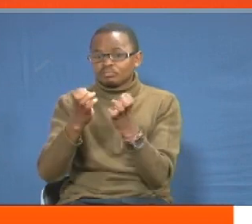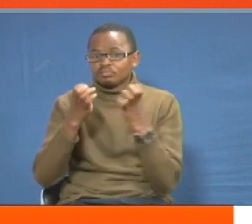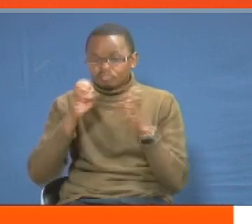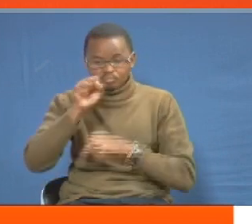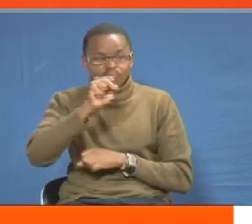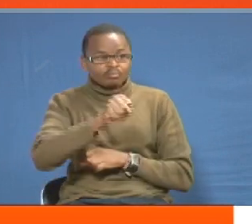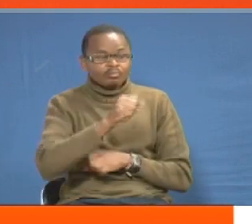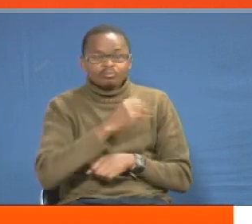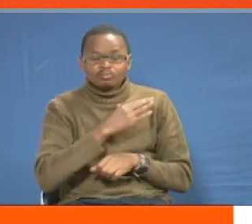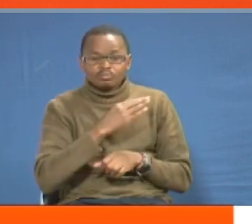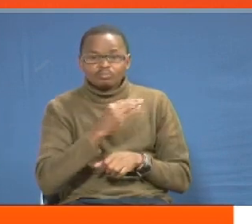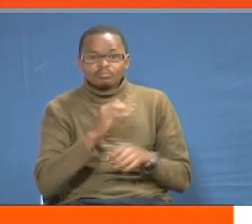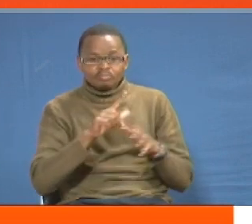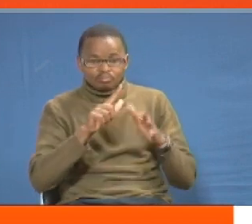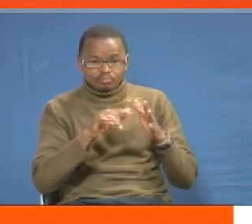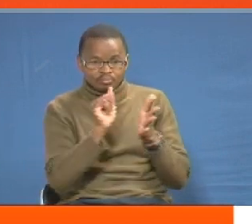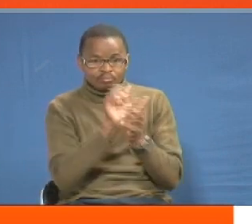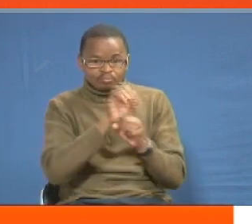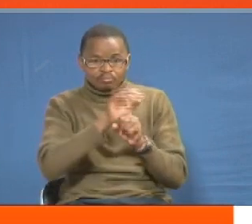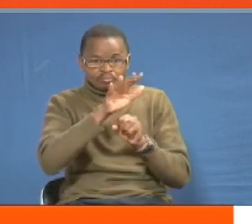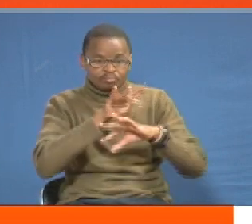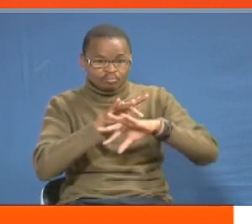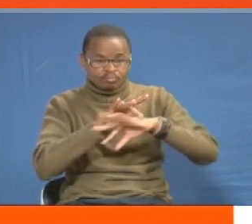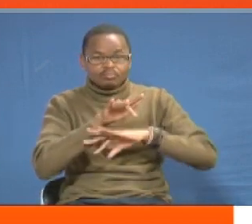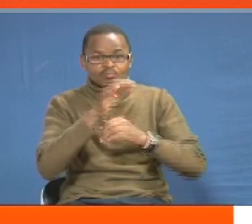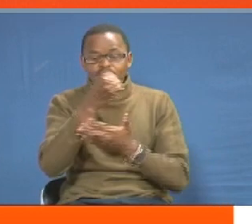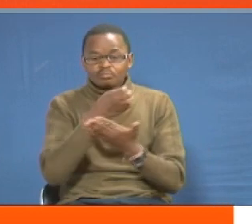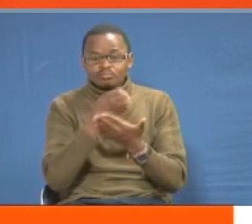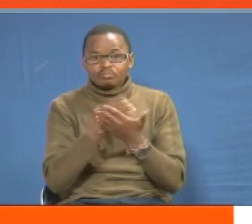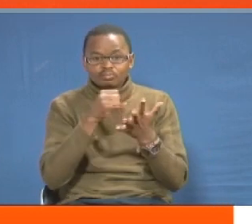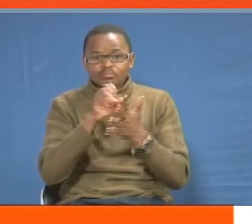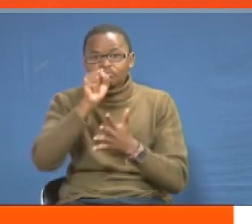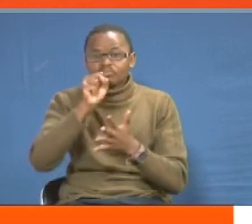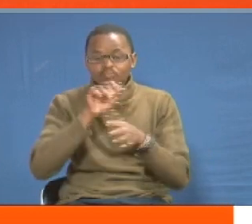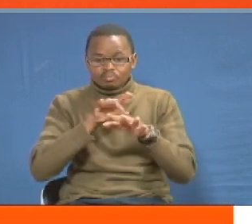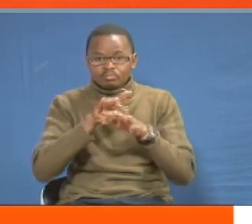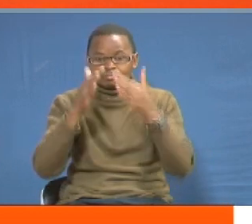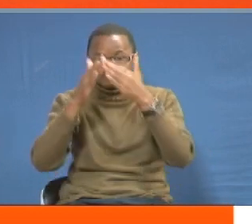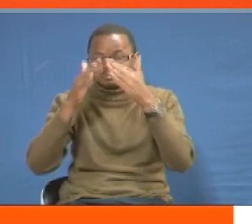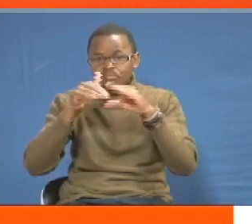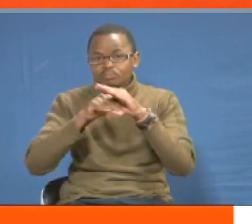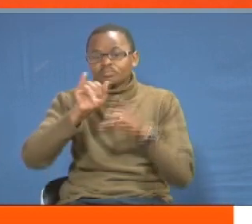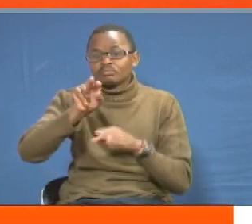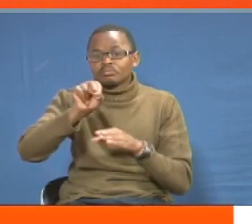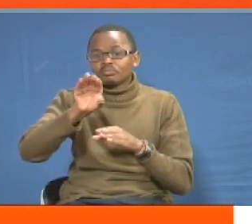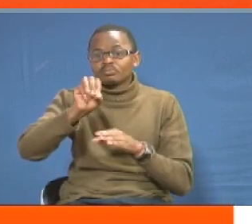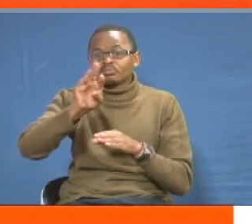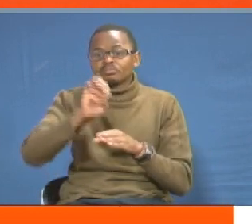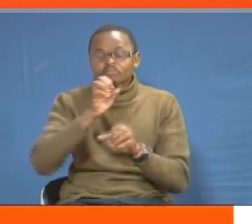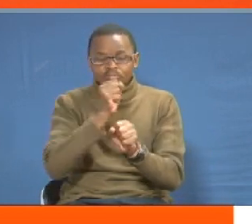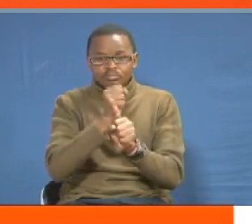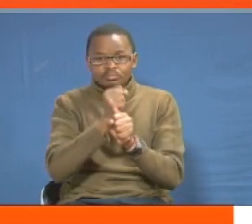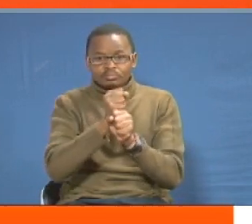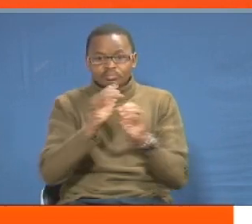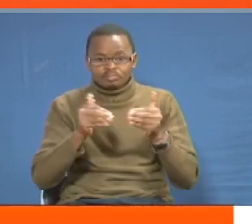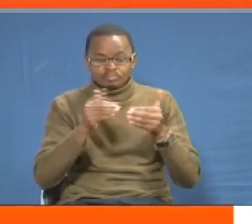needs. Yes, and given that COVID-19 affected the economy, it also affected for household income. So